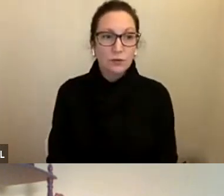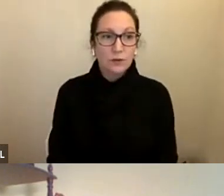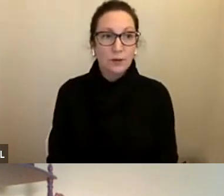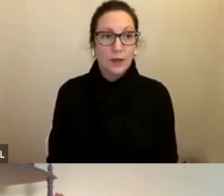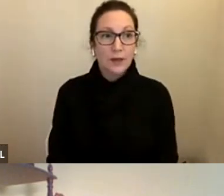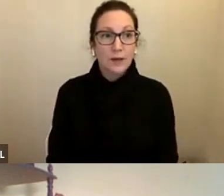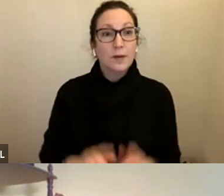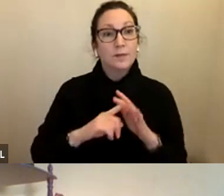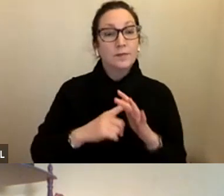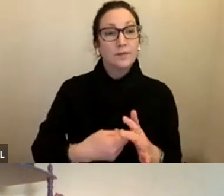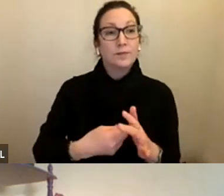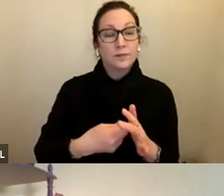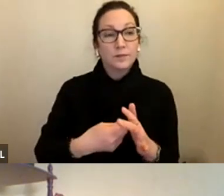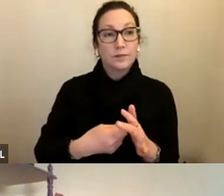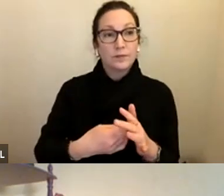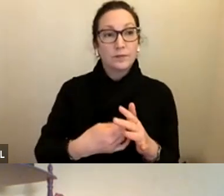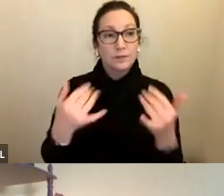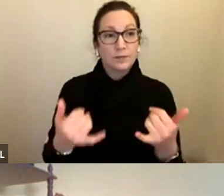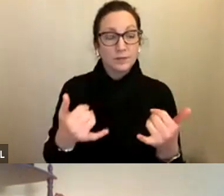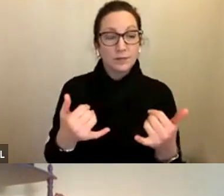Beginning with the